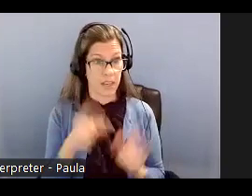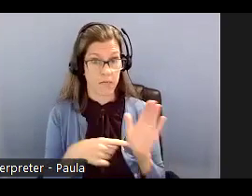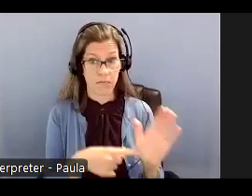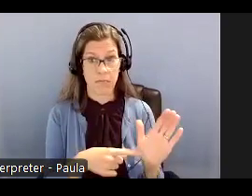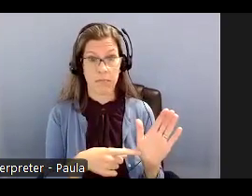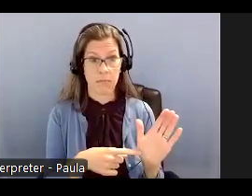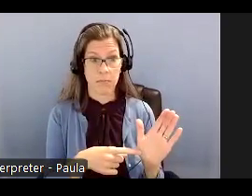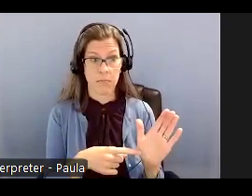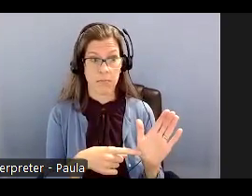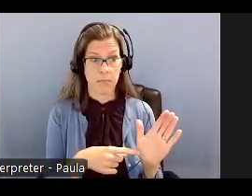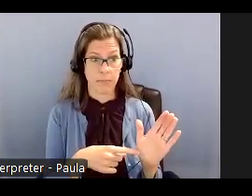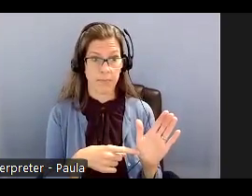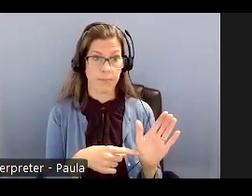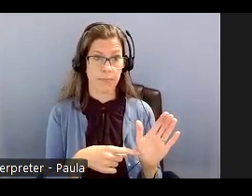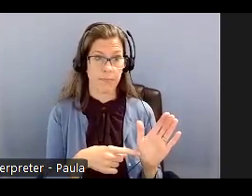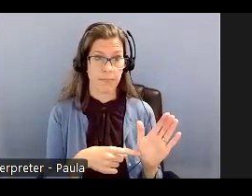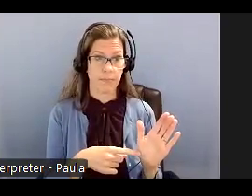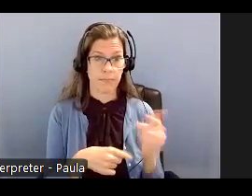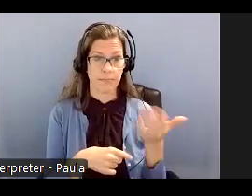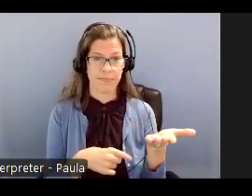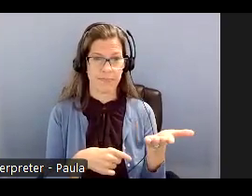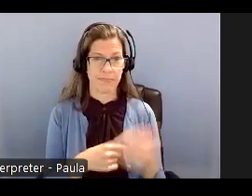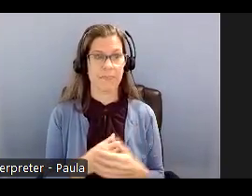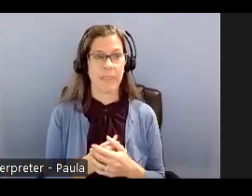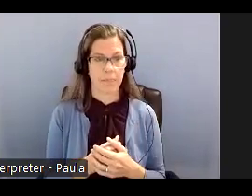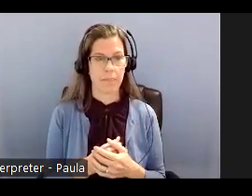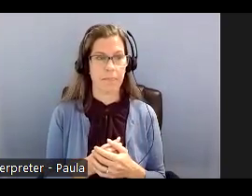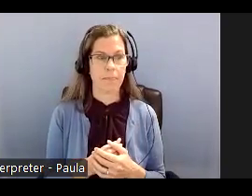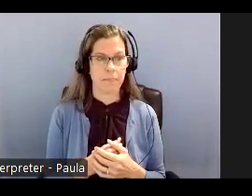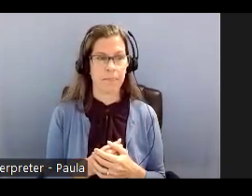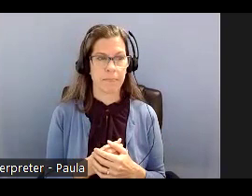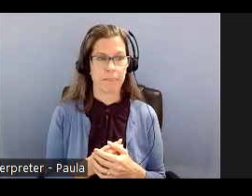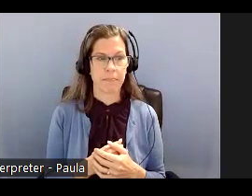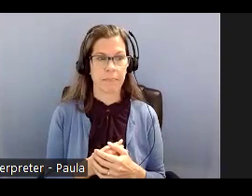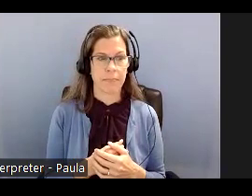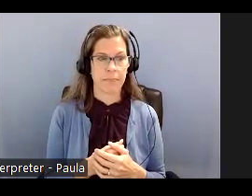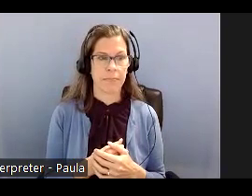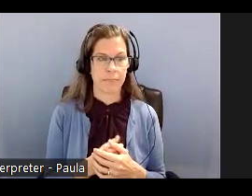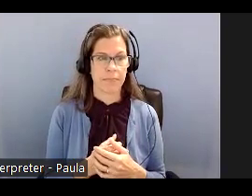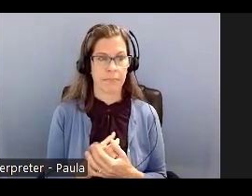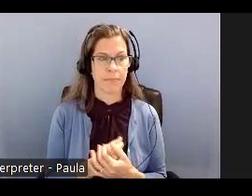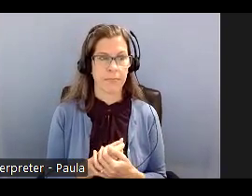or the second slide here? There we go. Yes, there we go. Yes.